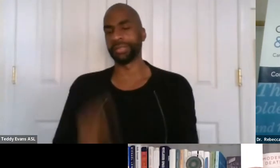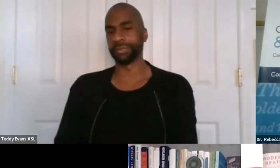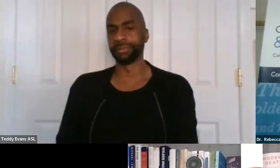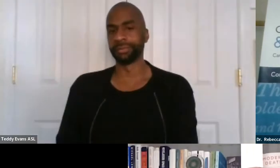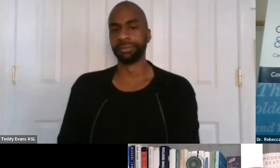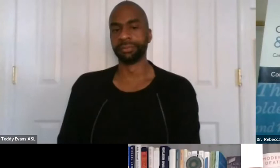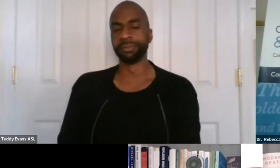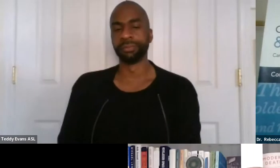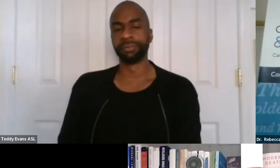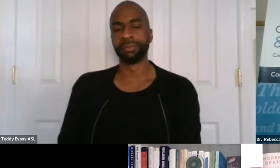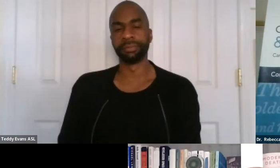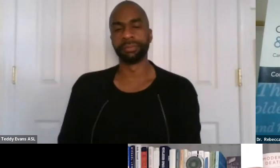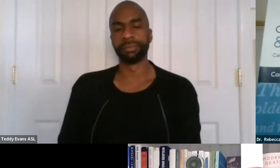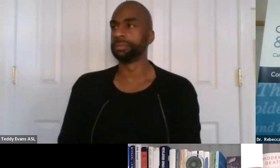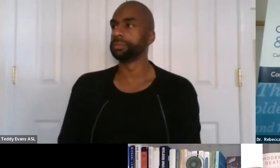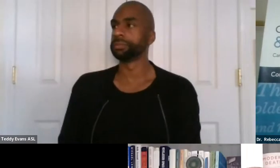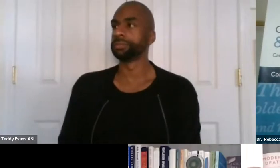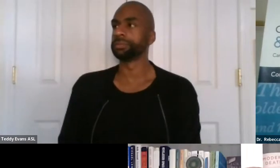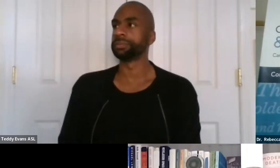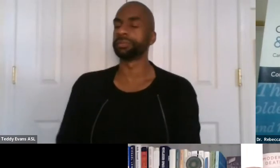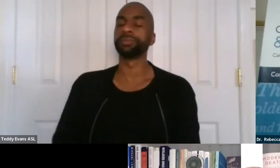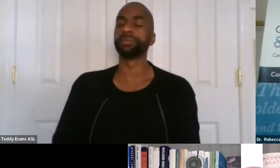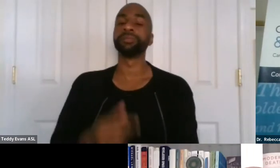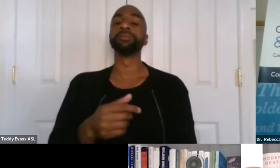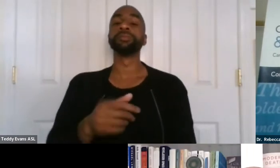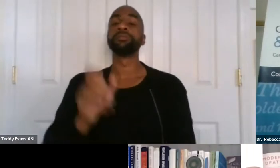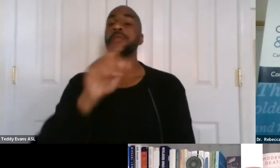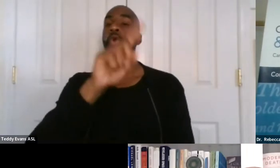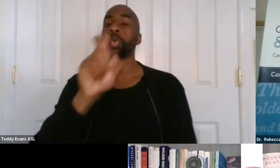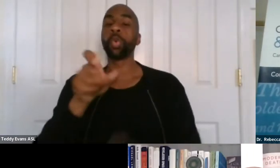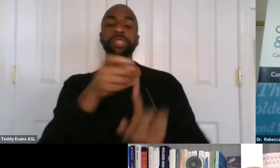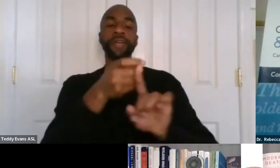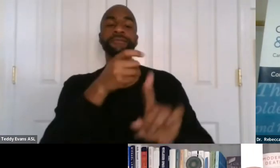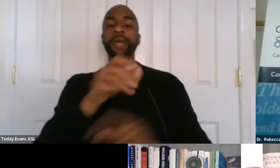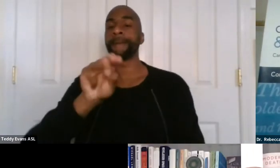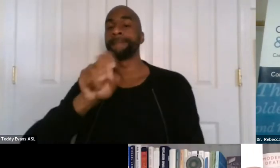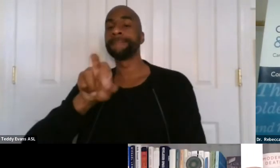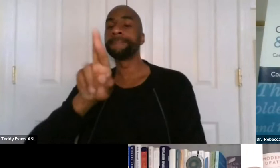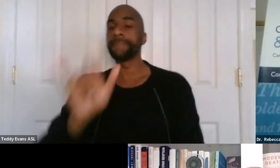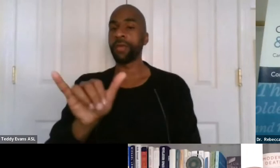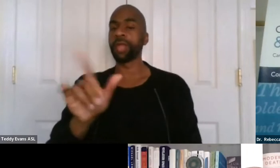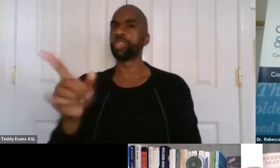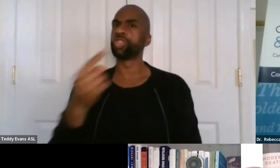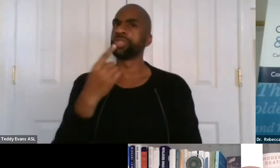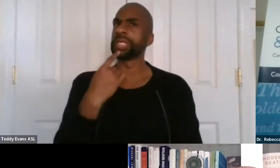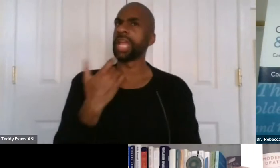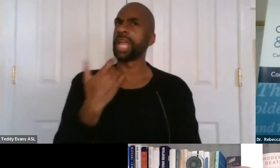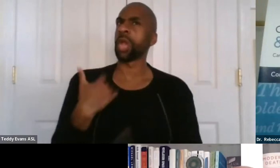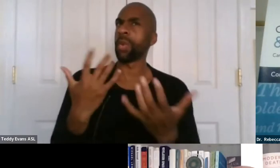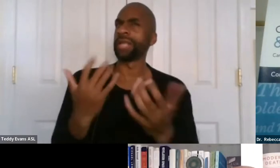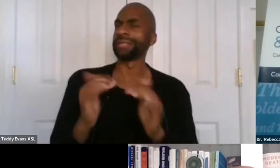Great. Here's another question from Mary. She says, I would love to see how best we can overcome